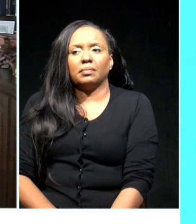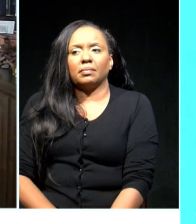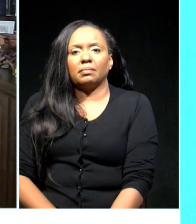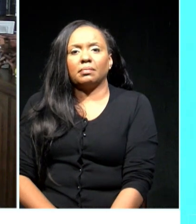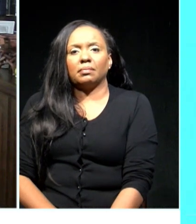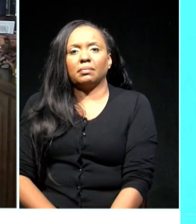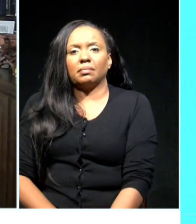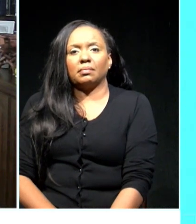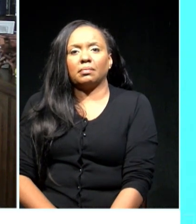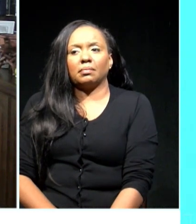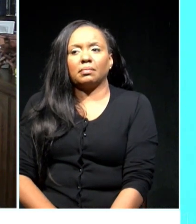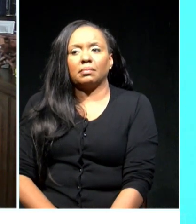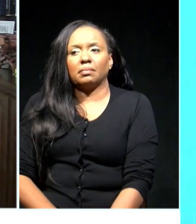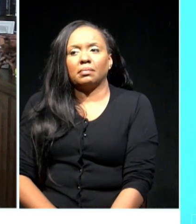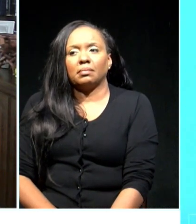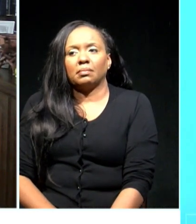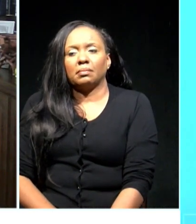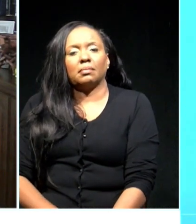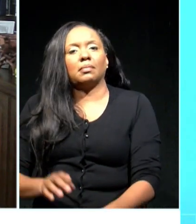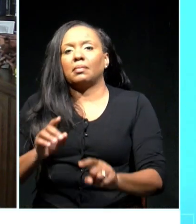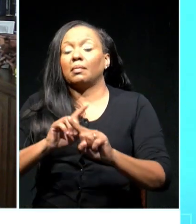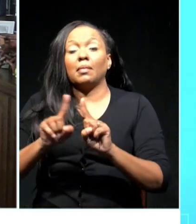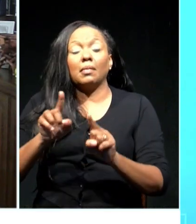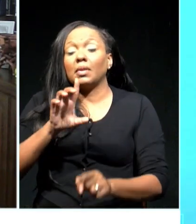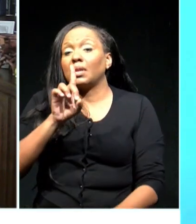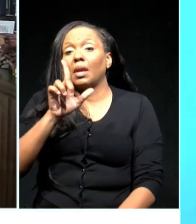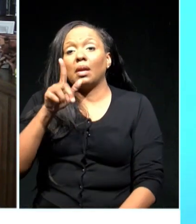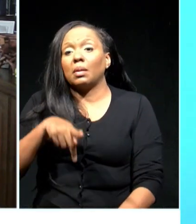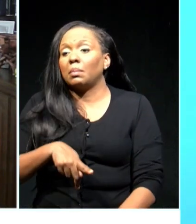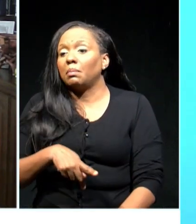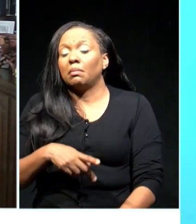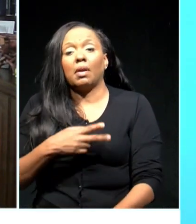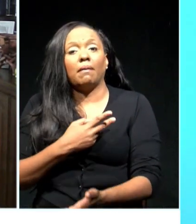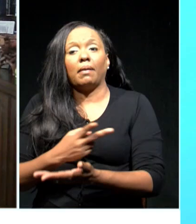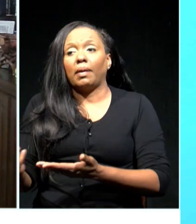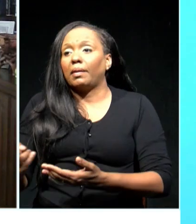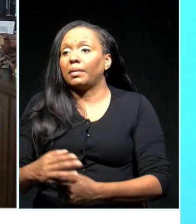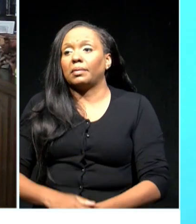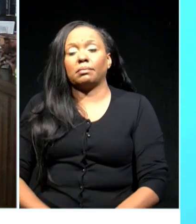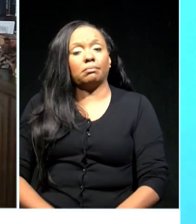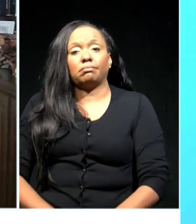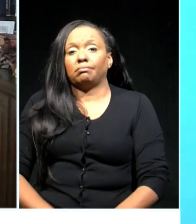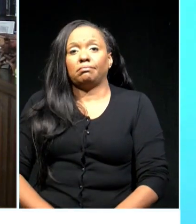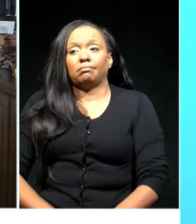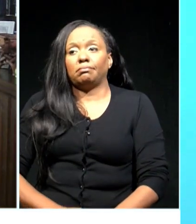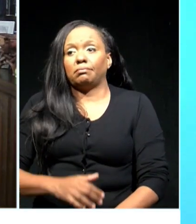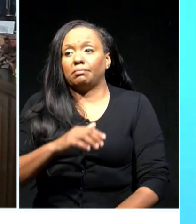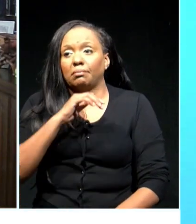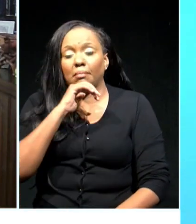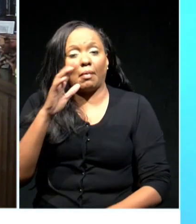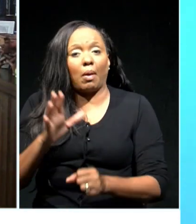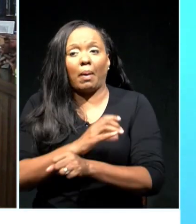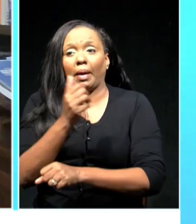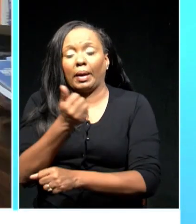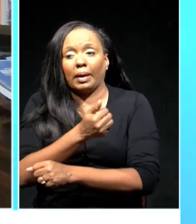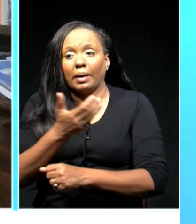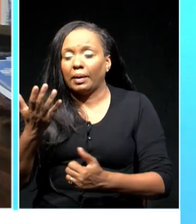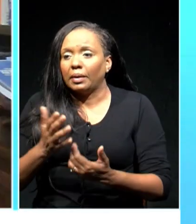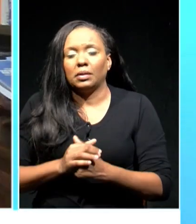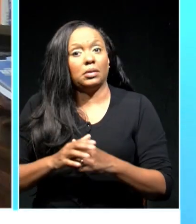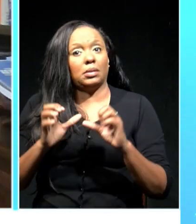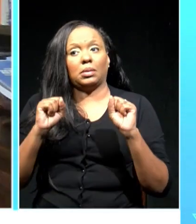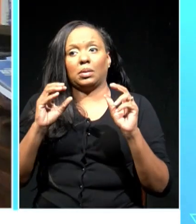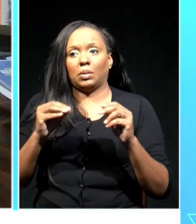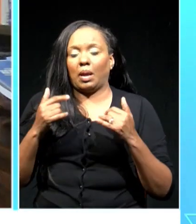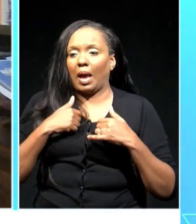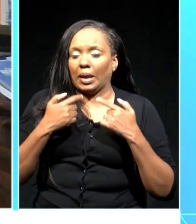Party clearly failed to do what was its only task this election, and that was to crawl back its base. And so to that extent,